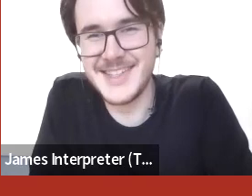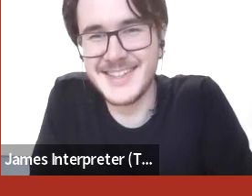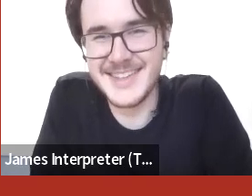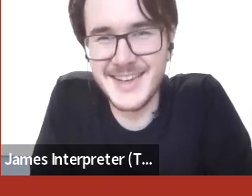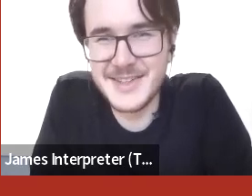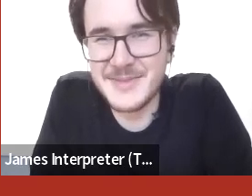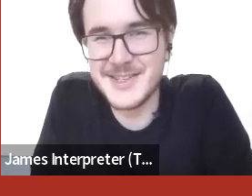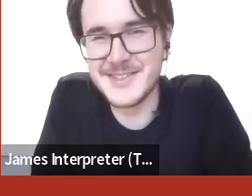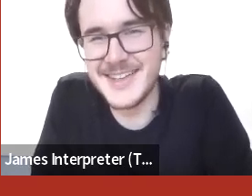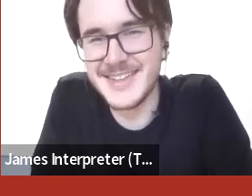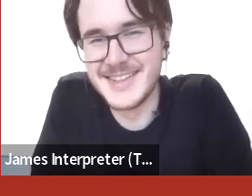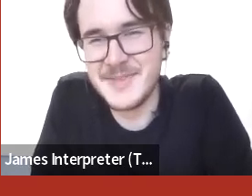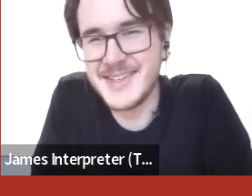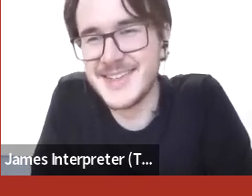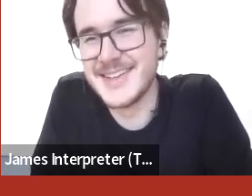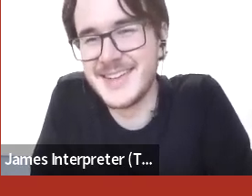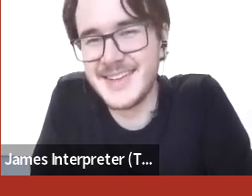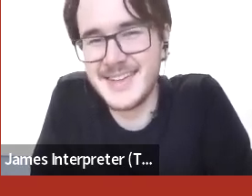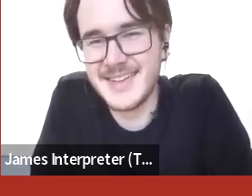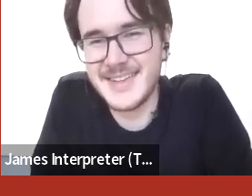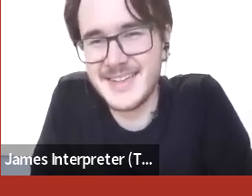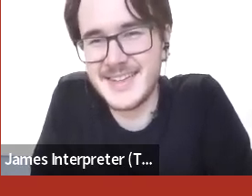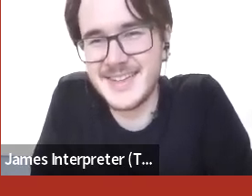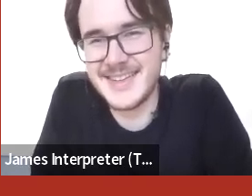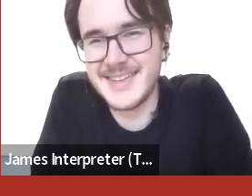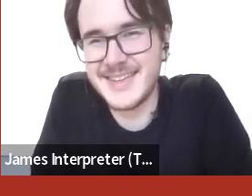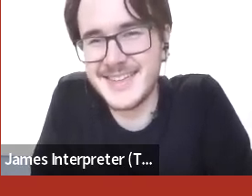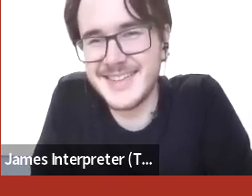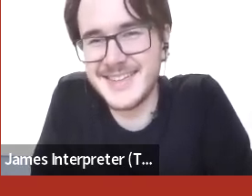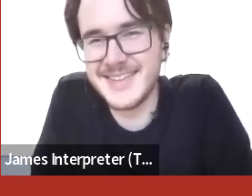Well done, well done. Lovely to meet you as well, Damien.